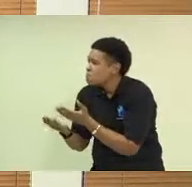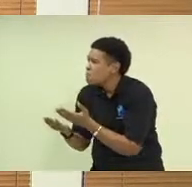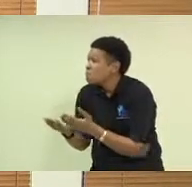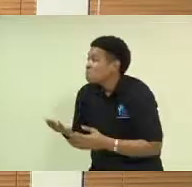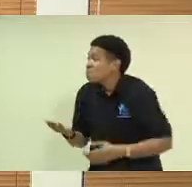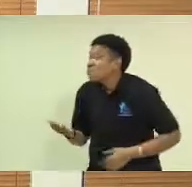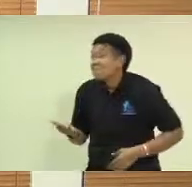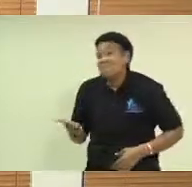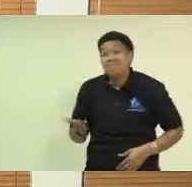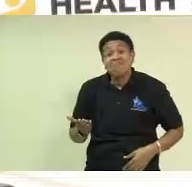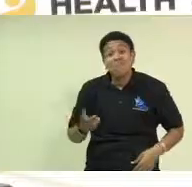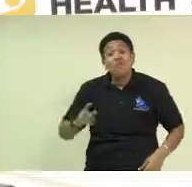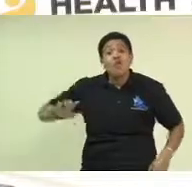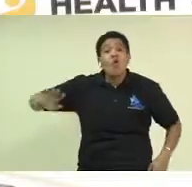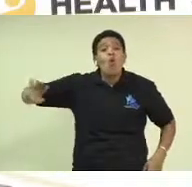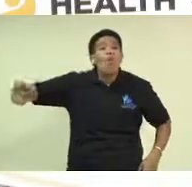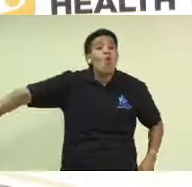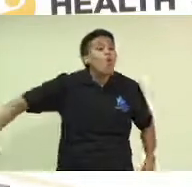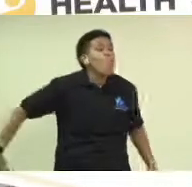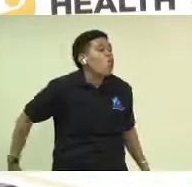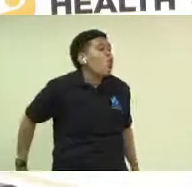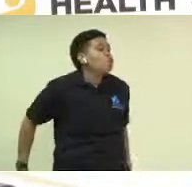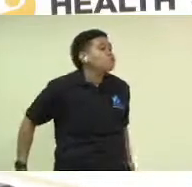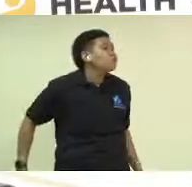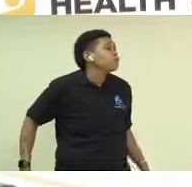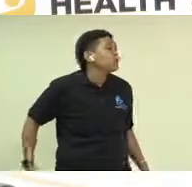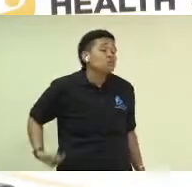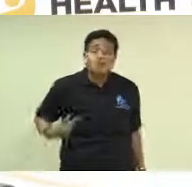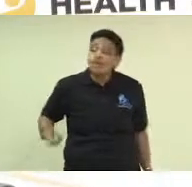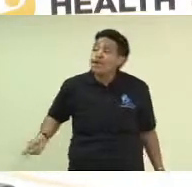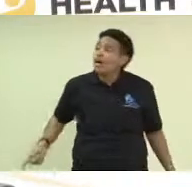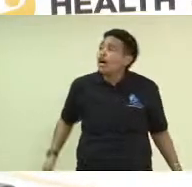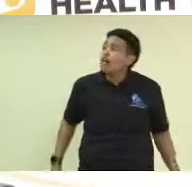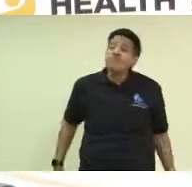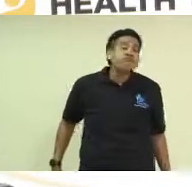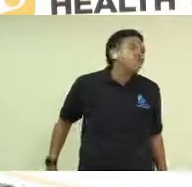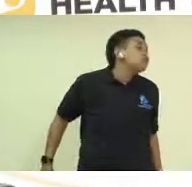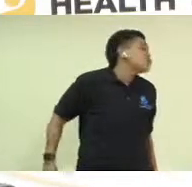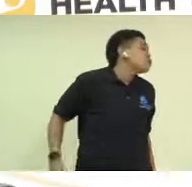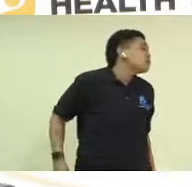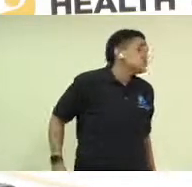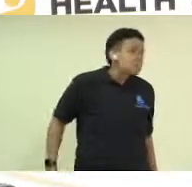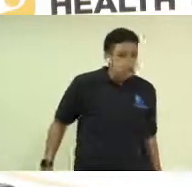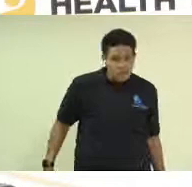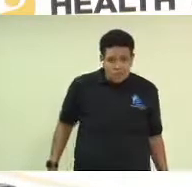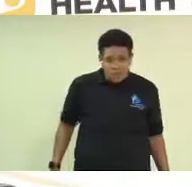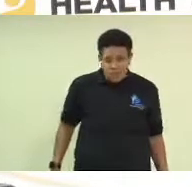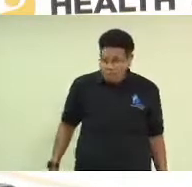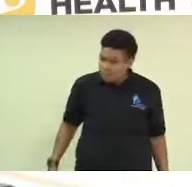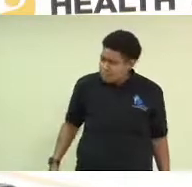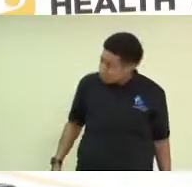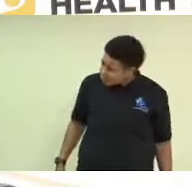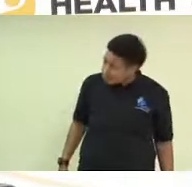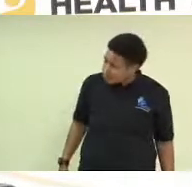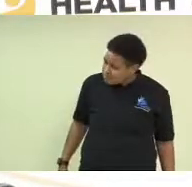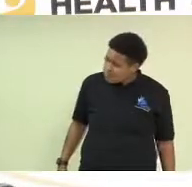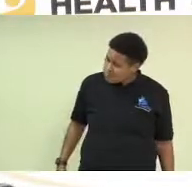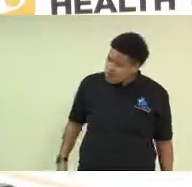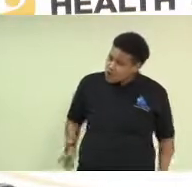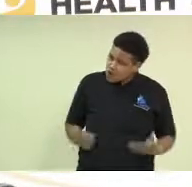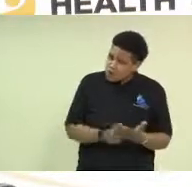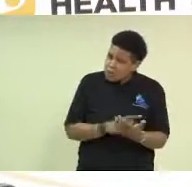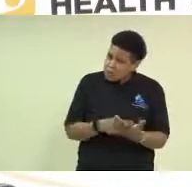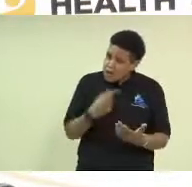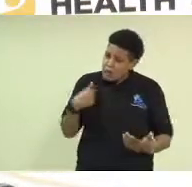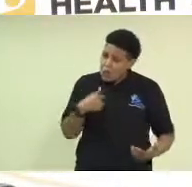literally totally abandon them. And in some instances, we have cases where these